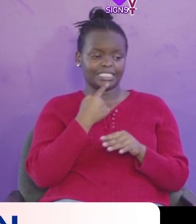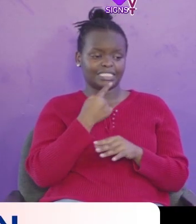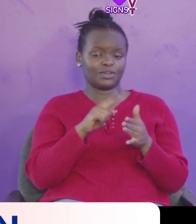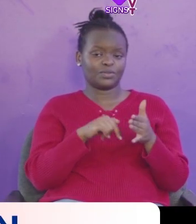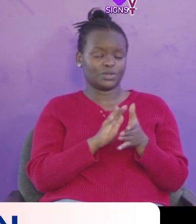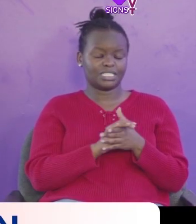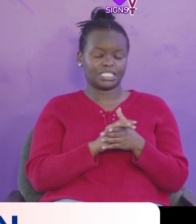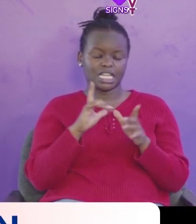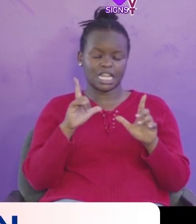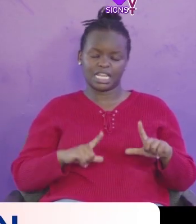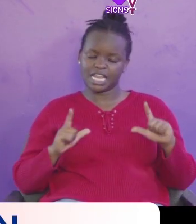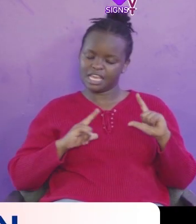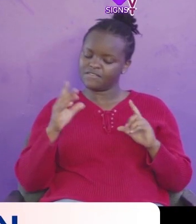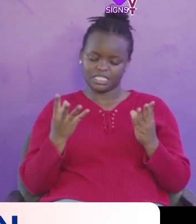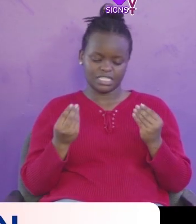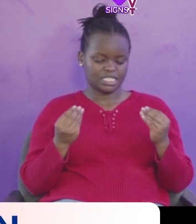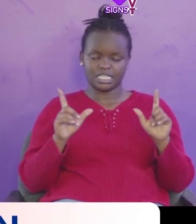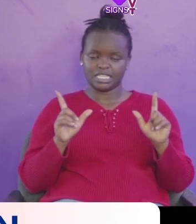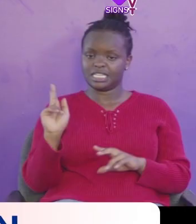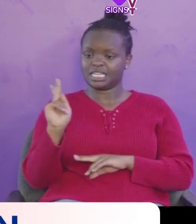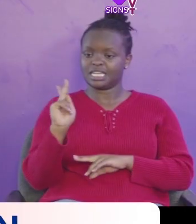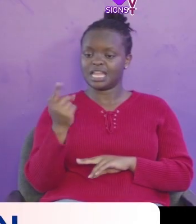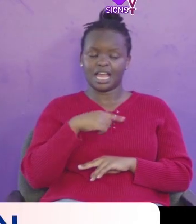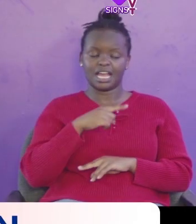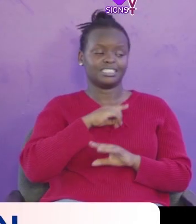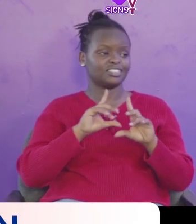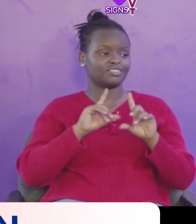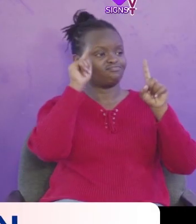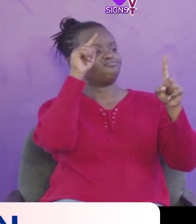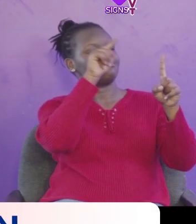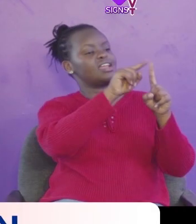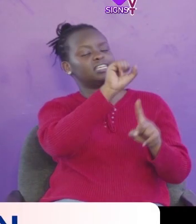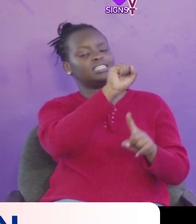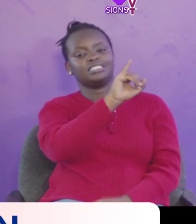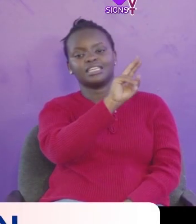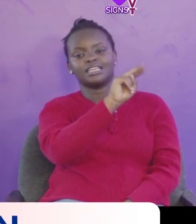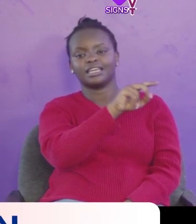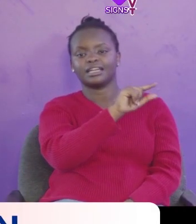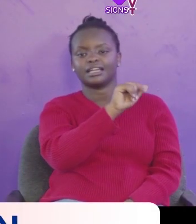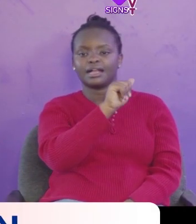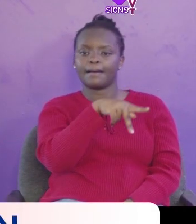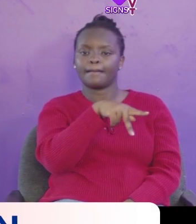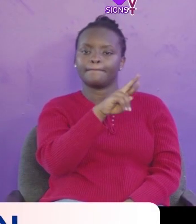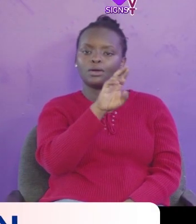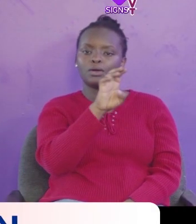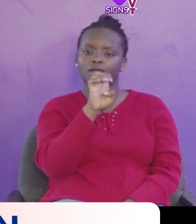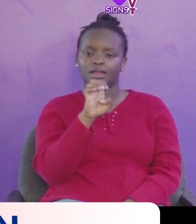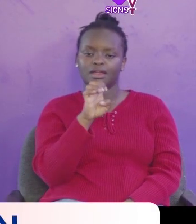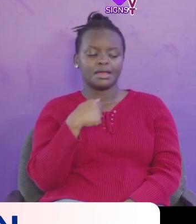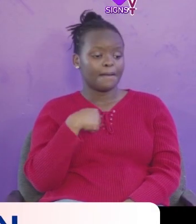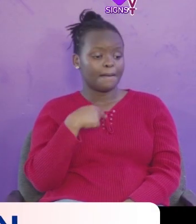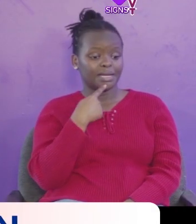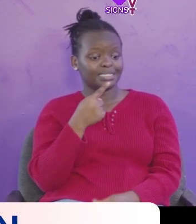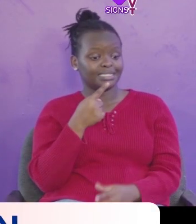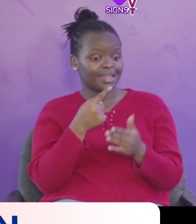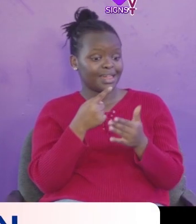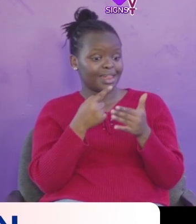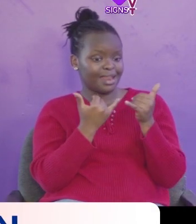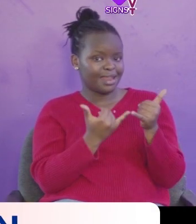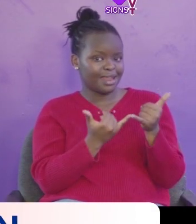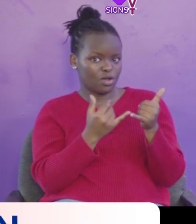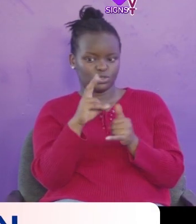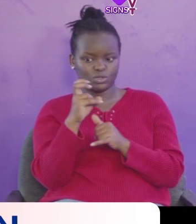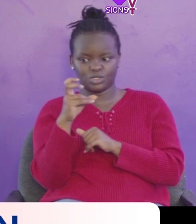Kenya. We are going to Singapore. No, we are not. Sasa naona mimi nikiambiwa. Yeah. Nasema sasa we are